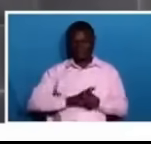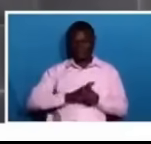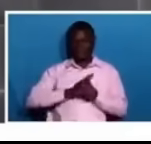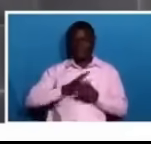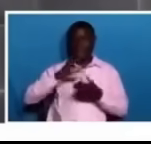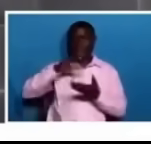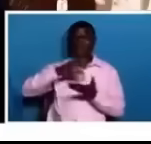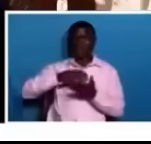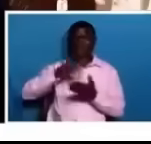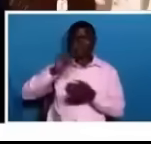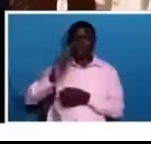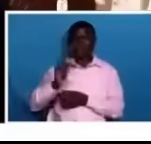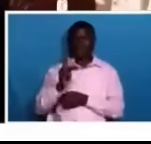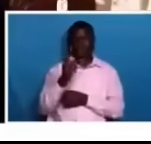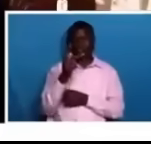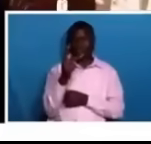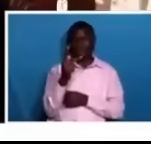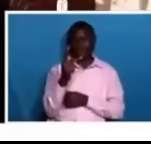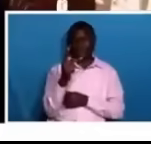of this country.